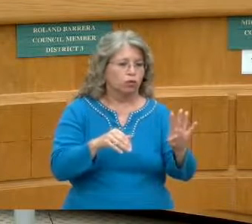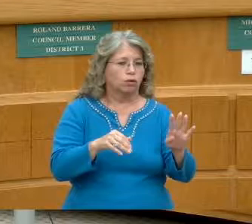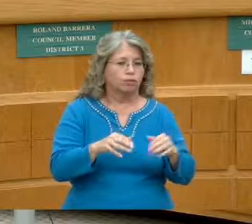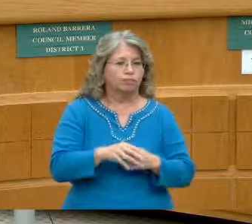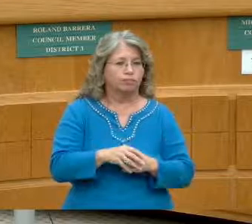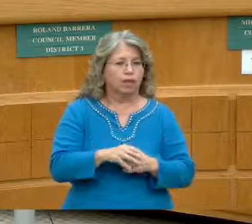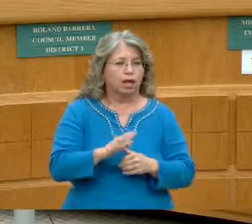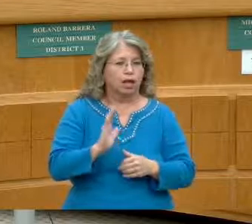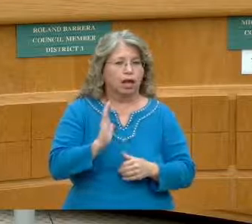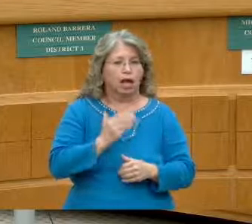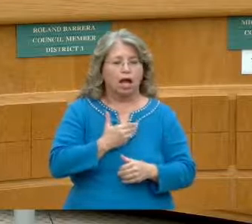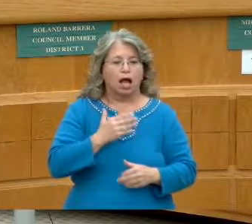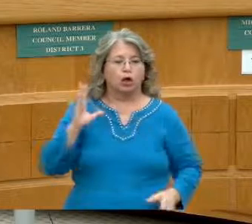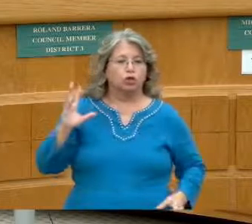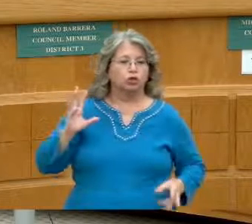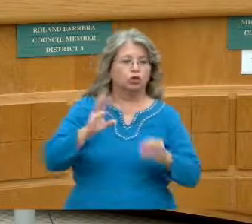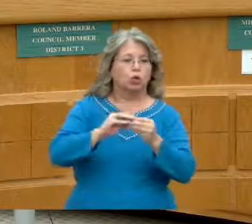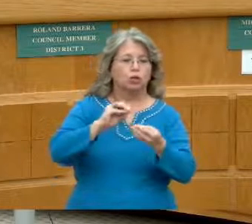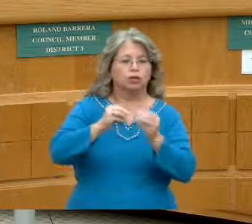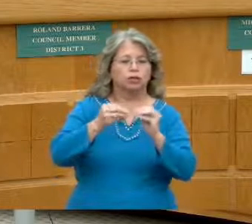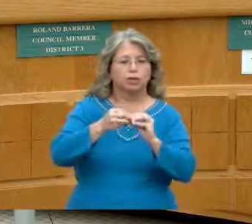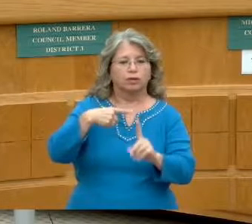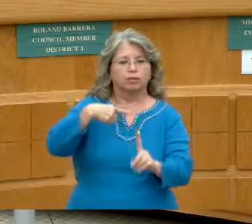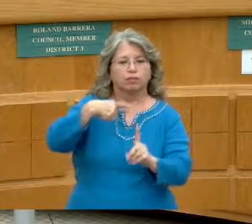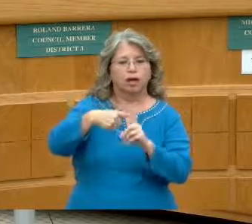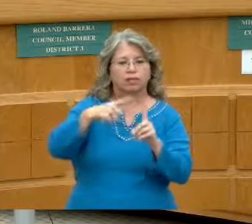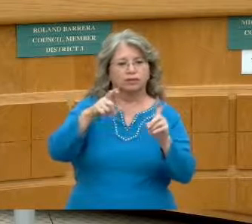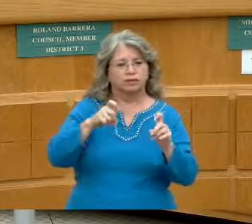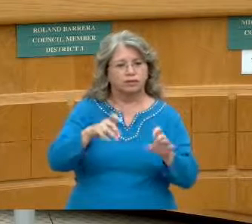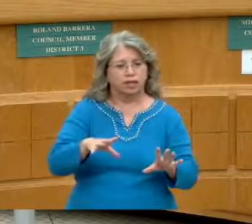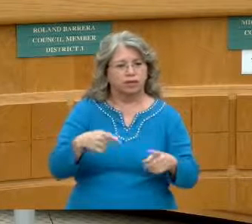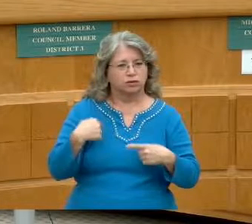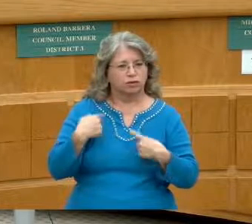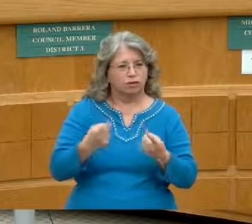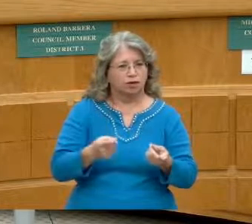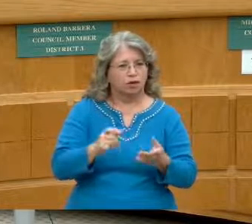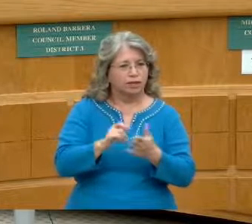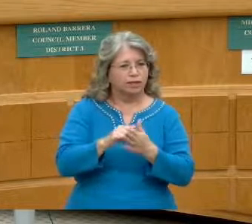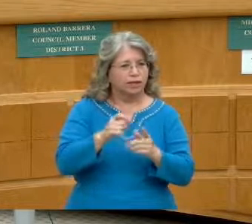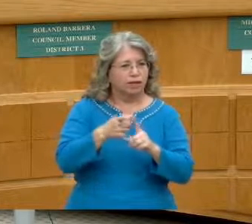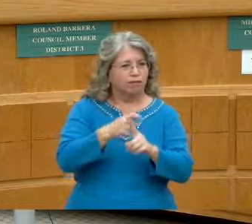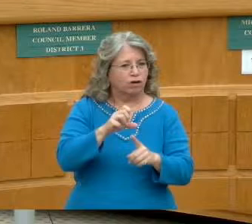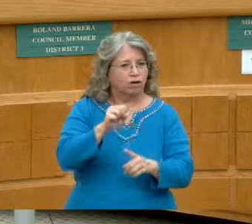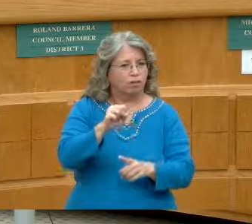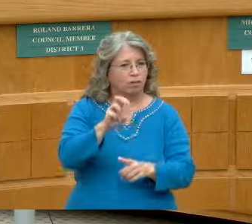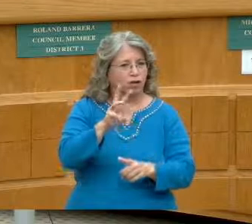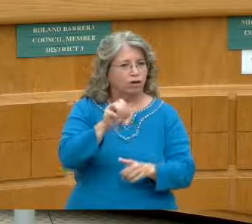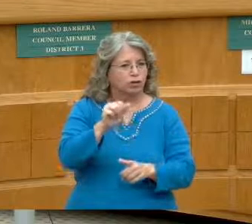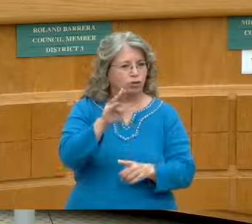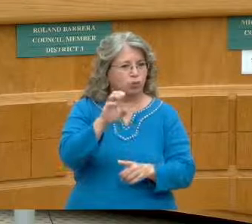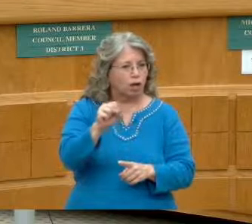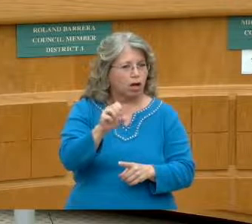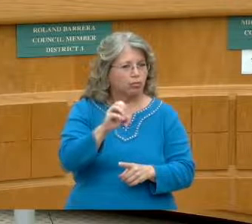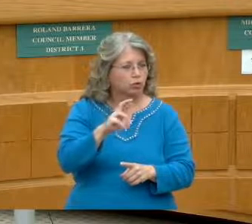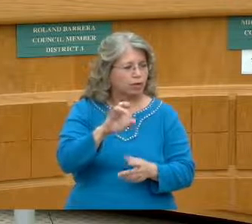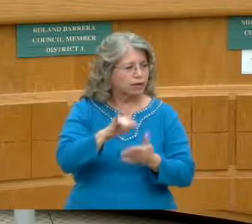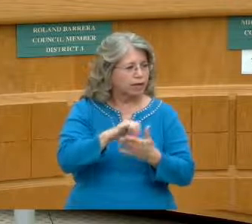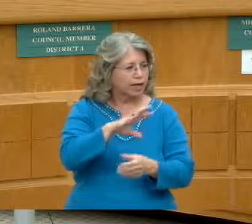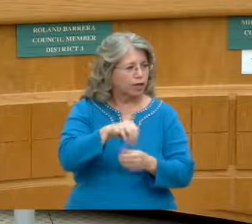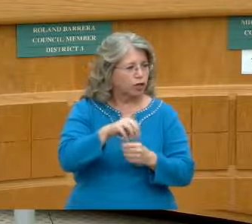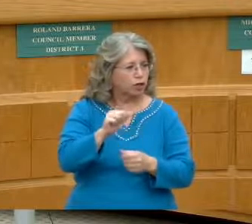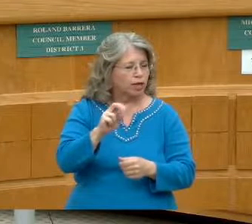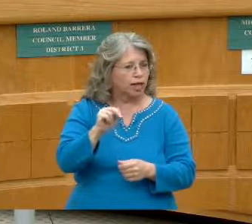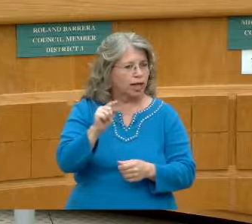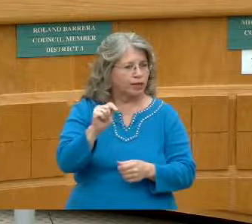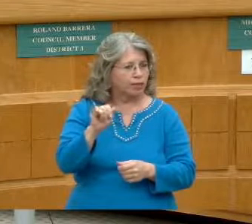Our total number of positive tests that we've had, are those just from swabs, or do those include antibody tests? They're